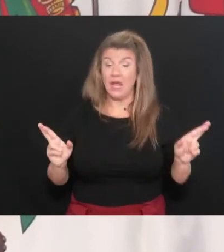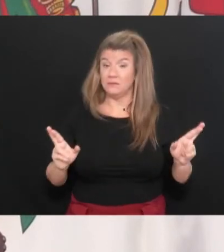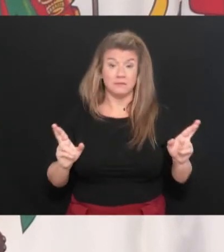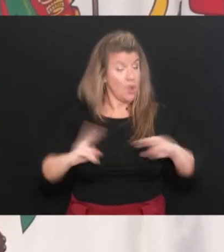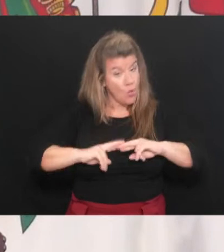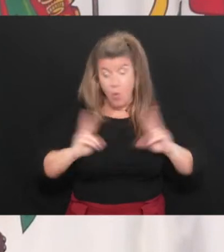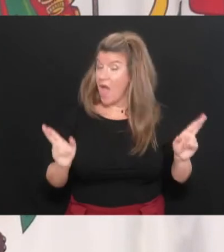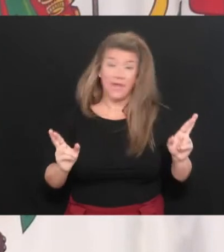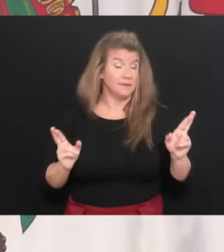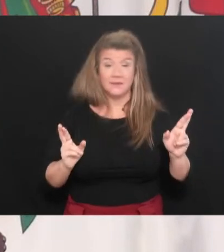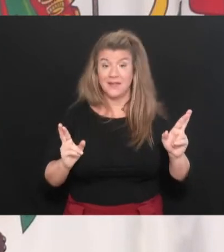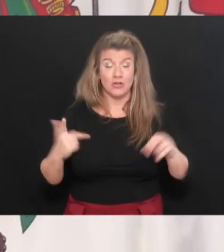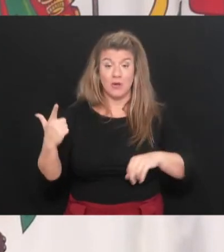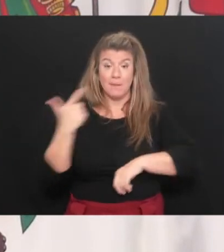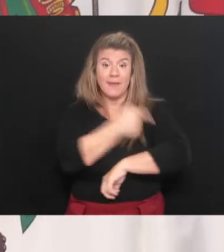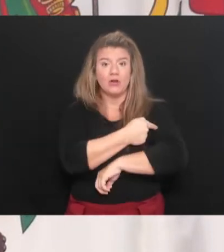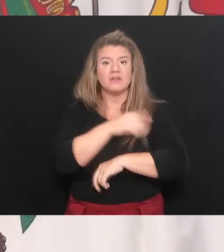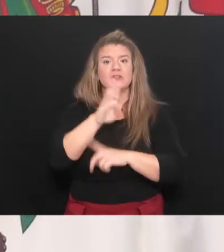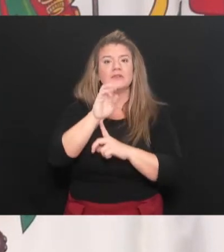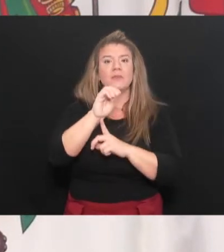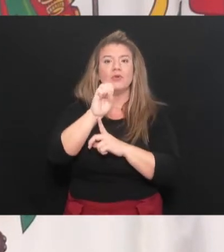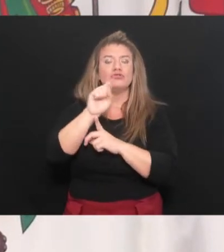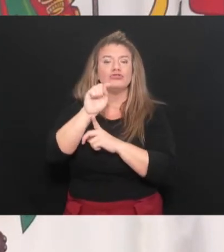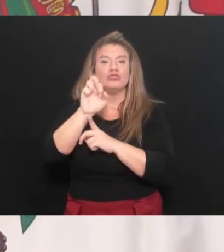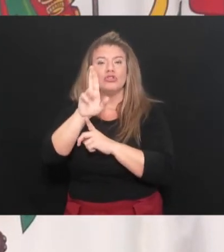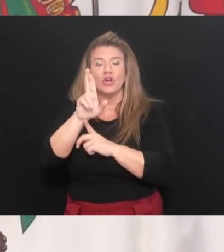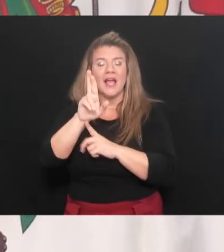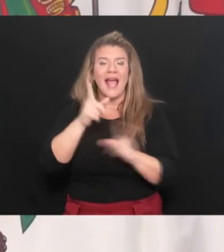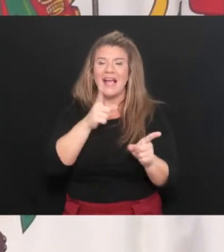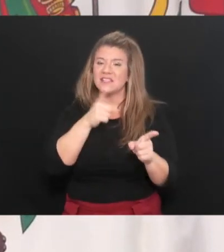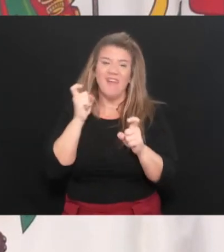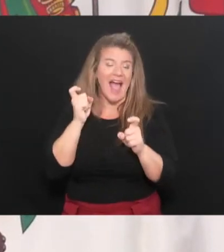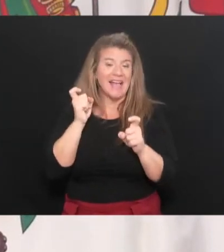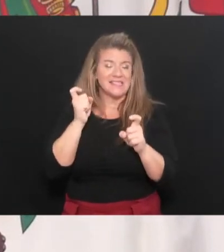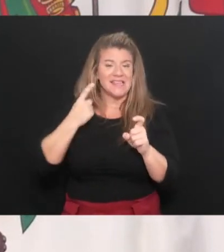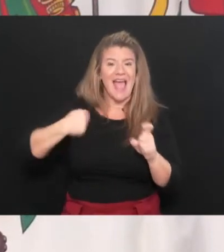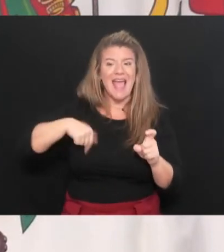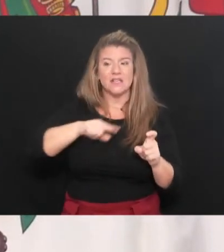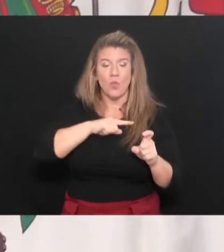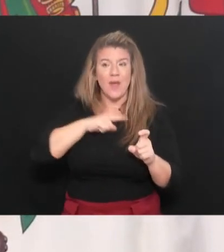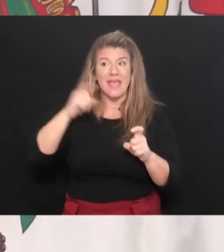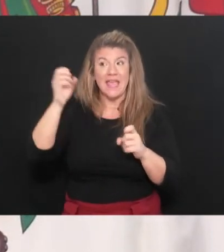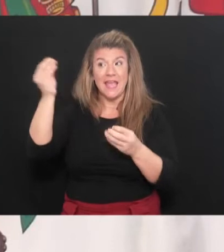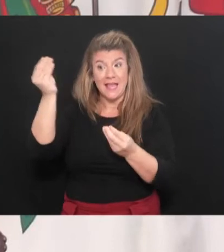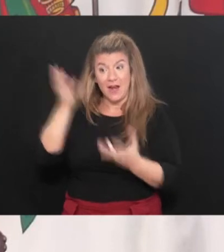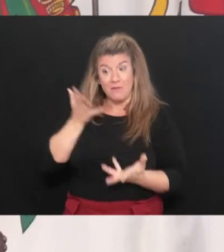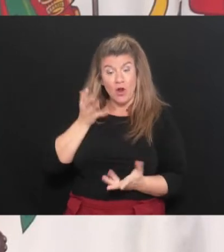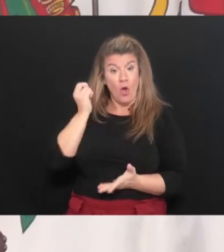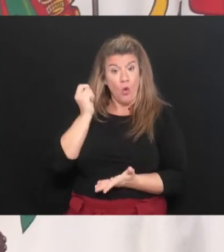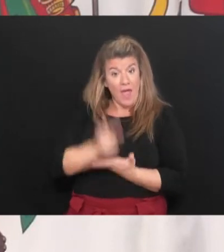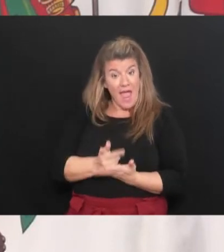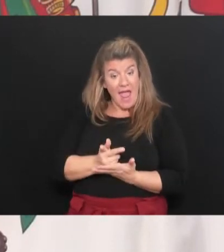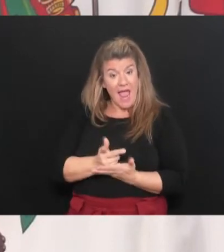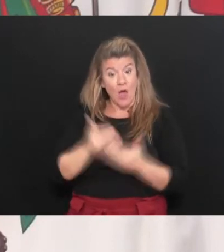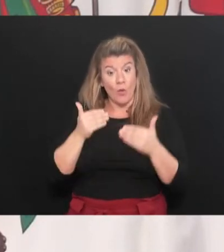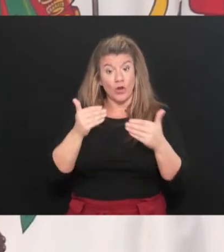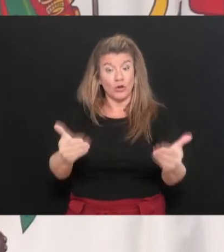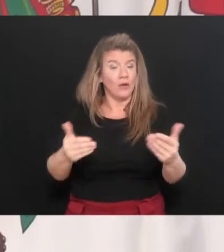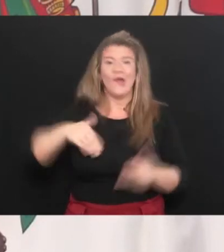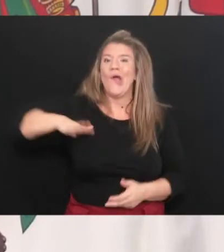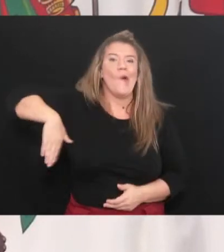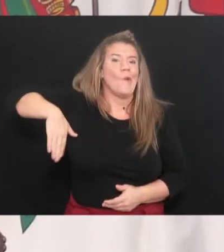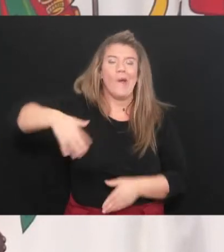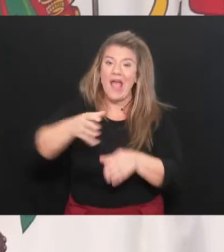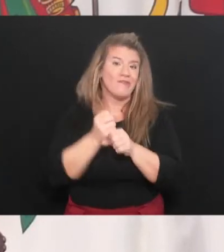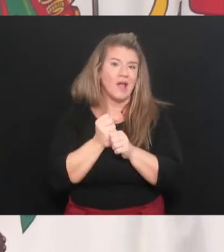every way to administer the booster shots just as quick as we have the go-ahead. We do not have that